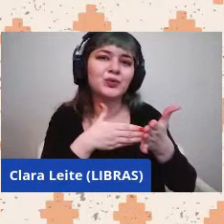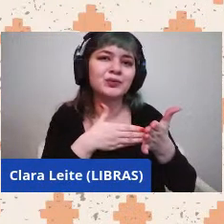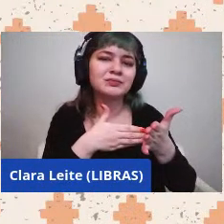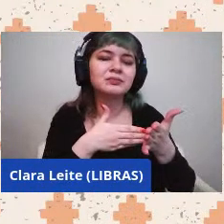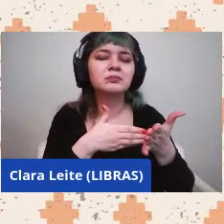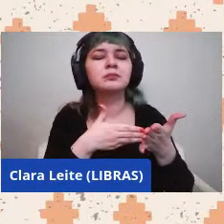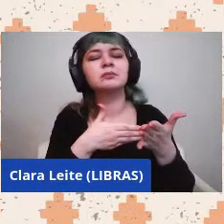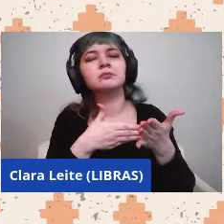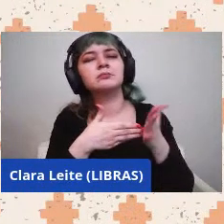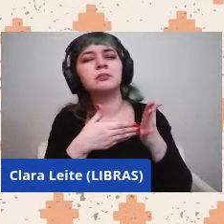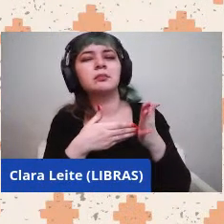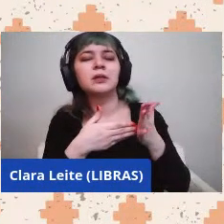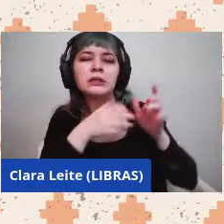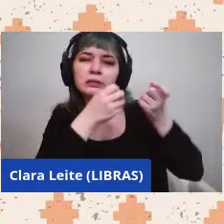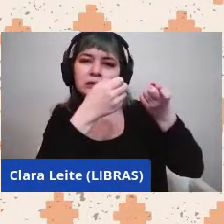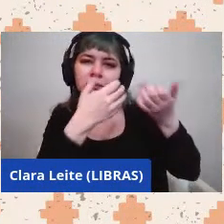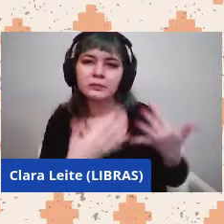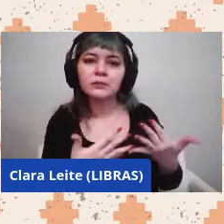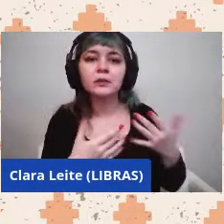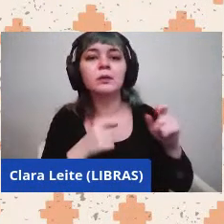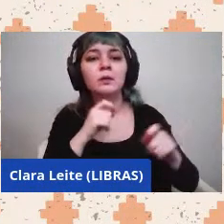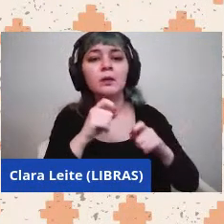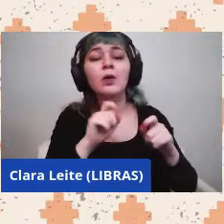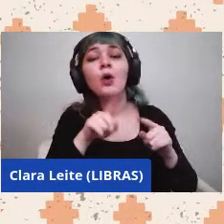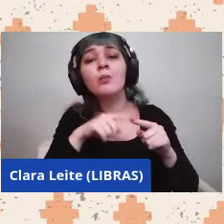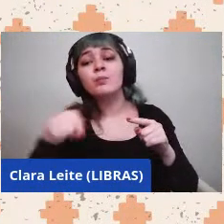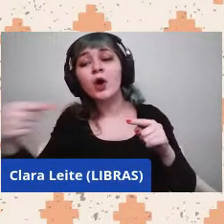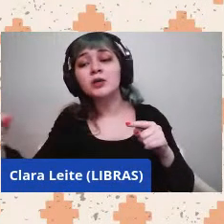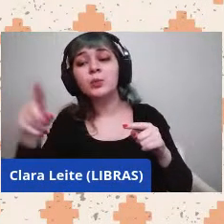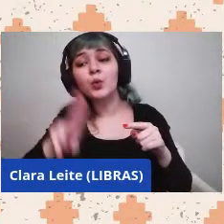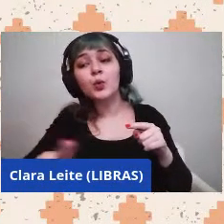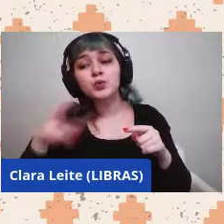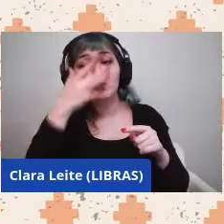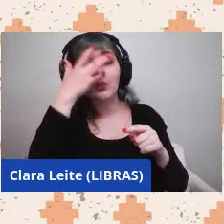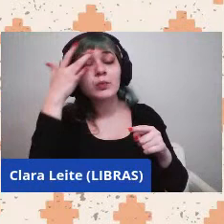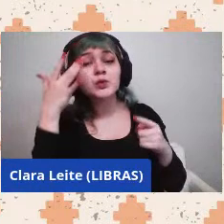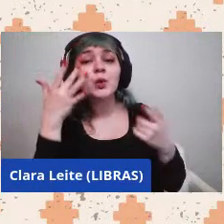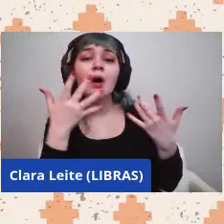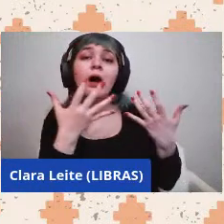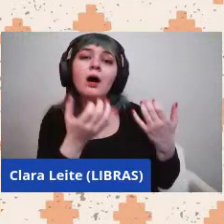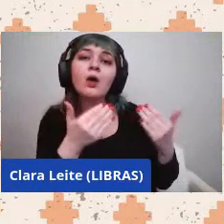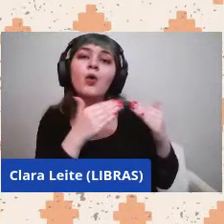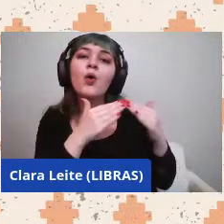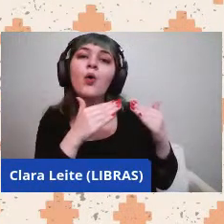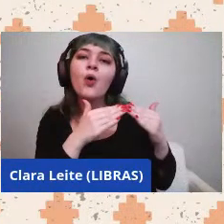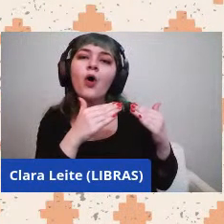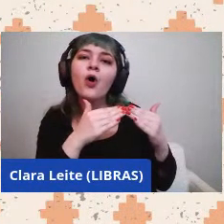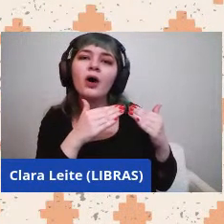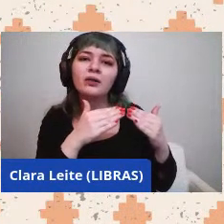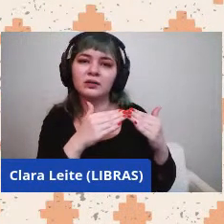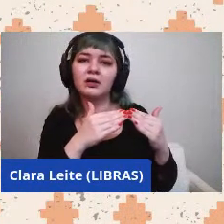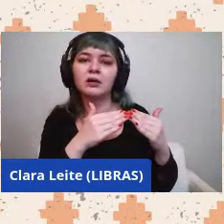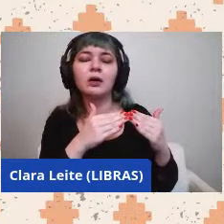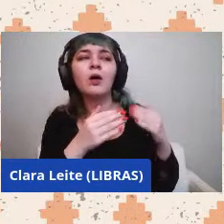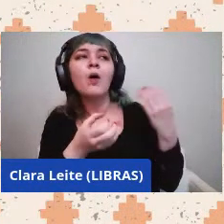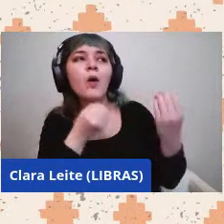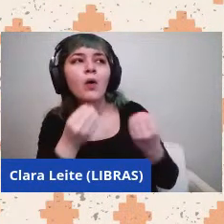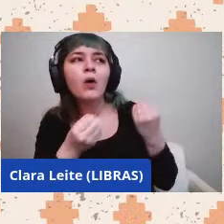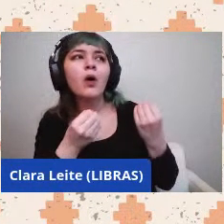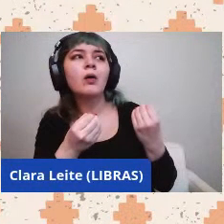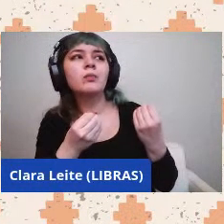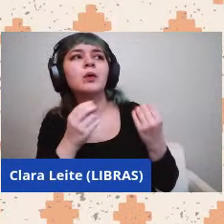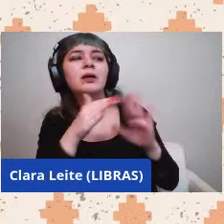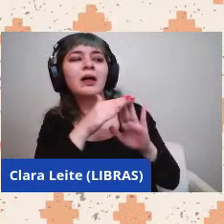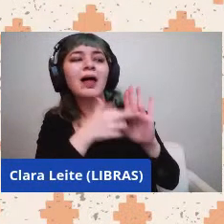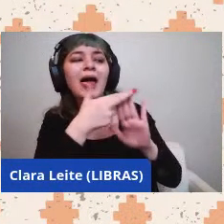understanding, where subsequent users agree to the conditions of having access to those data. Data